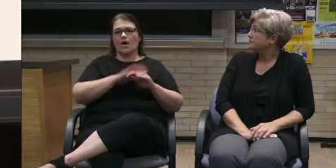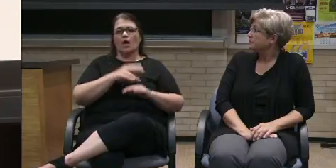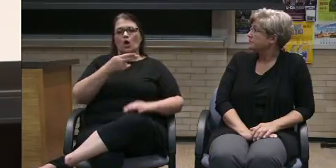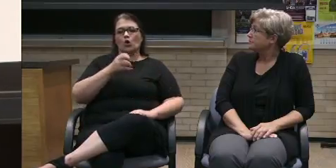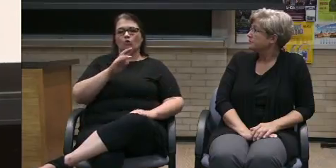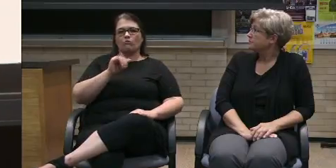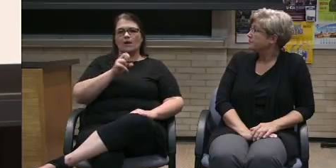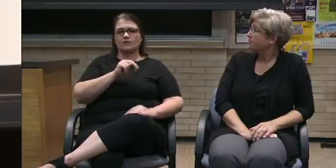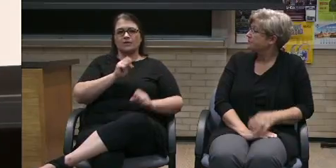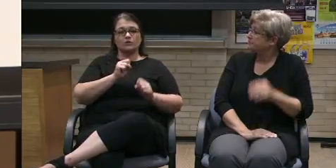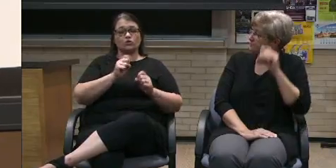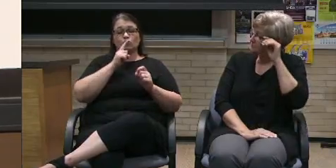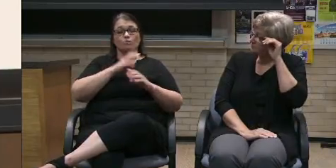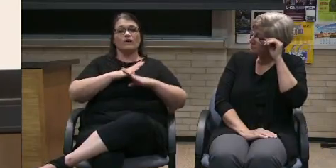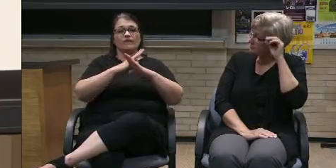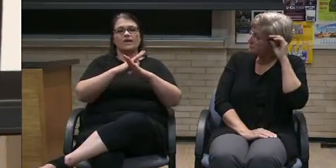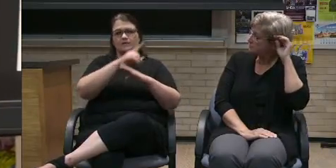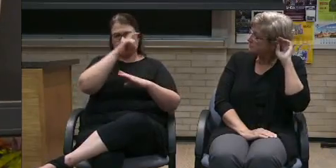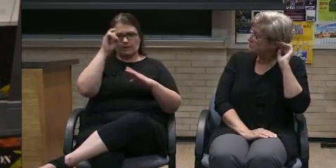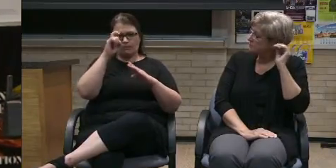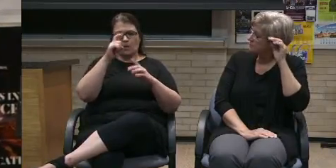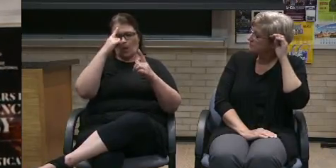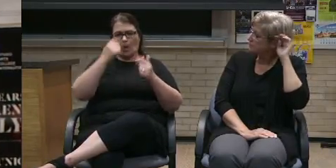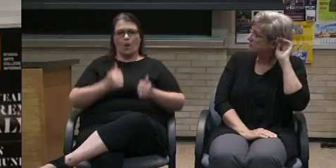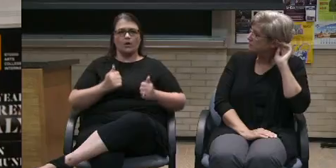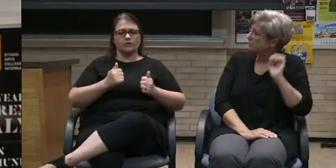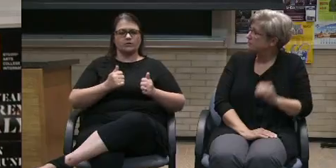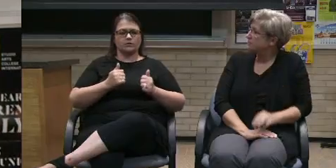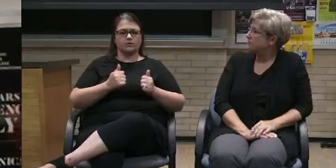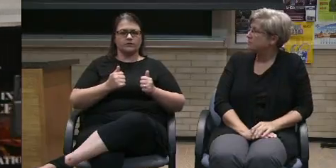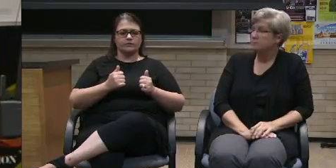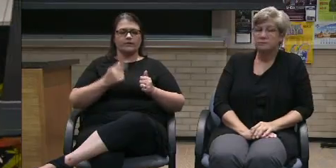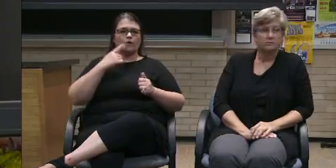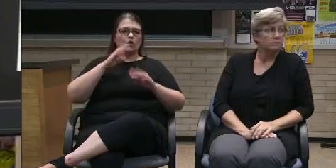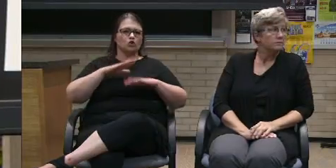summer learning loss for children at school 17.